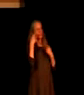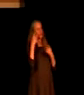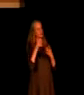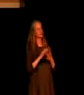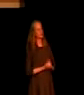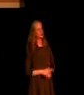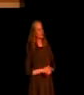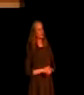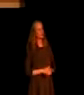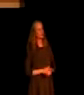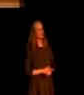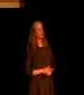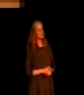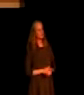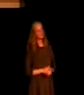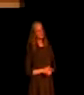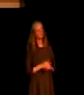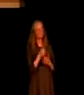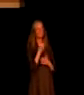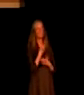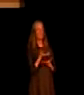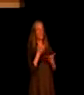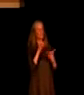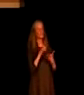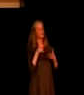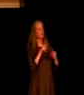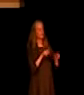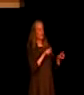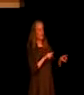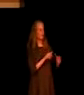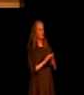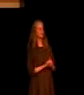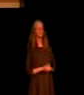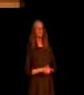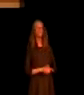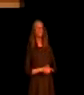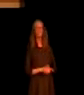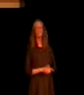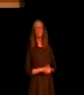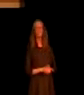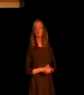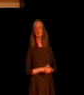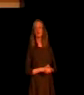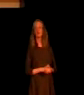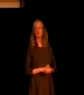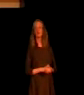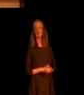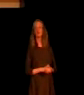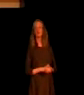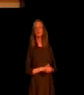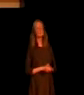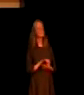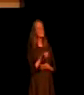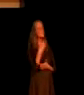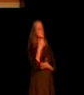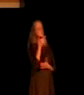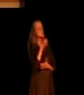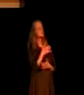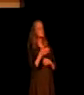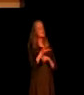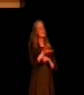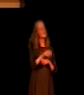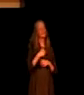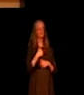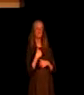And so these are a couple of things that are, I guess, it occurred to me, it's the kind of thing that forces you